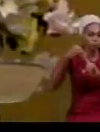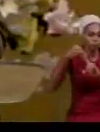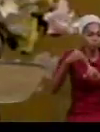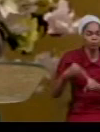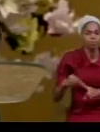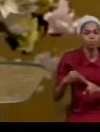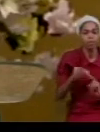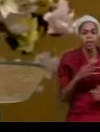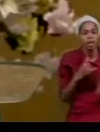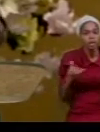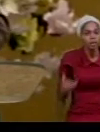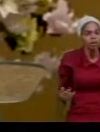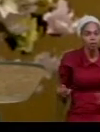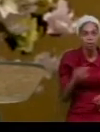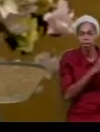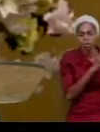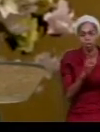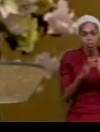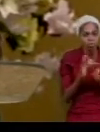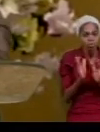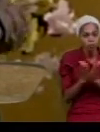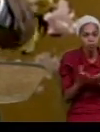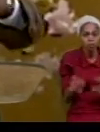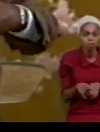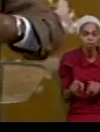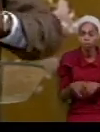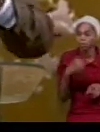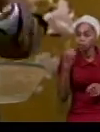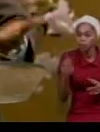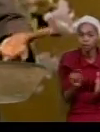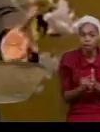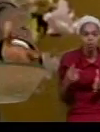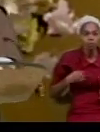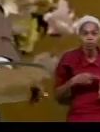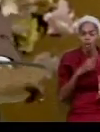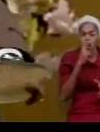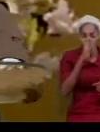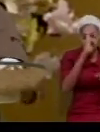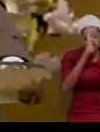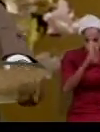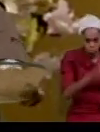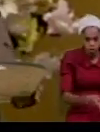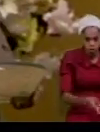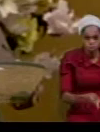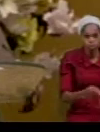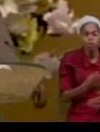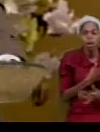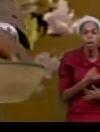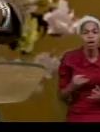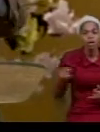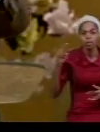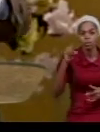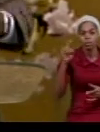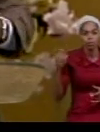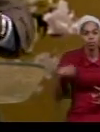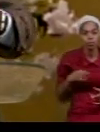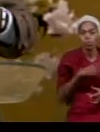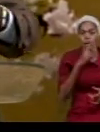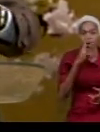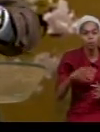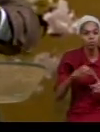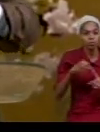it says we are honorable. And therefore, we are so special to God that He does not want